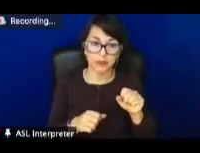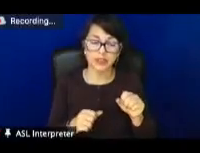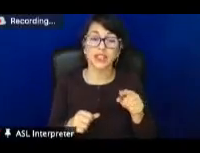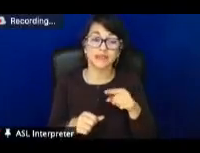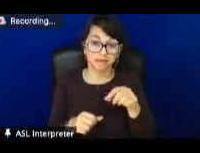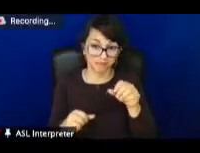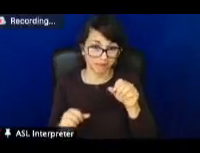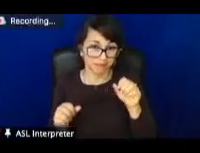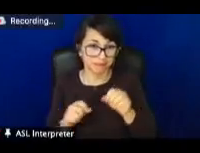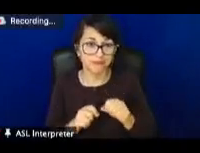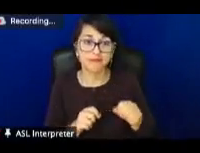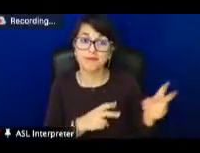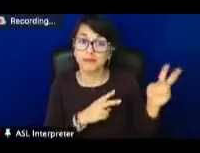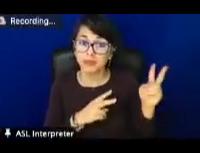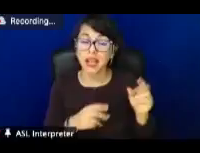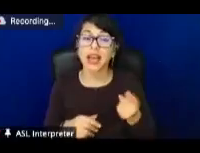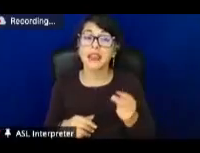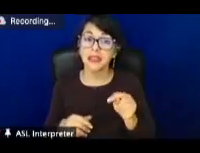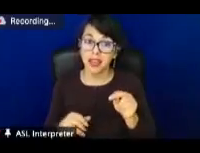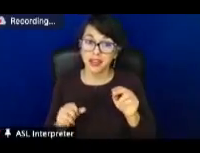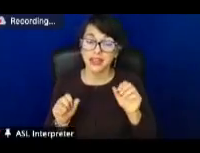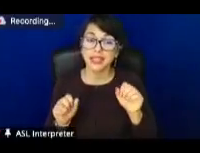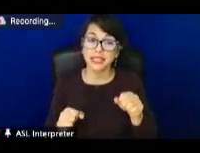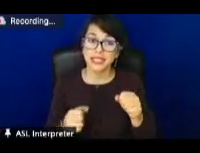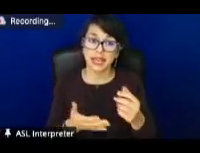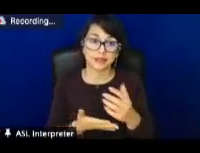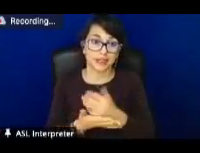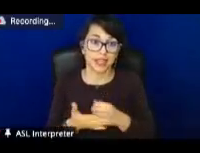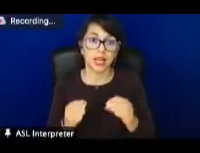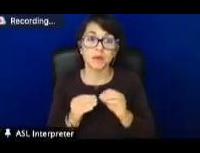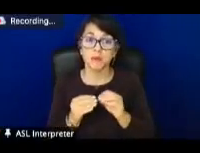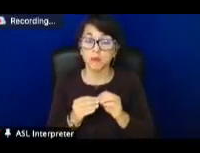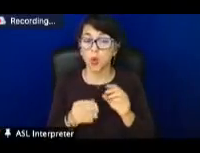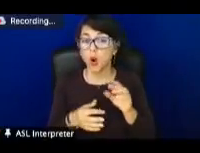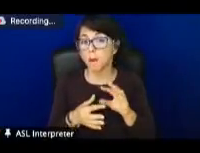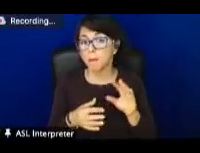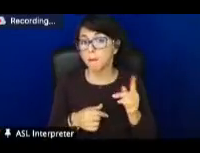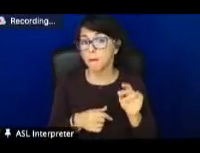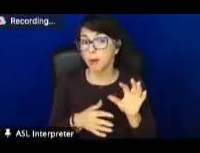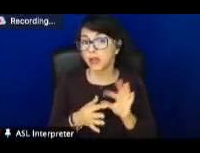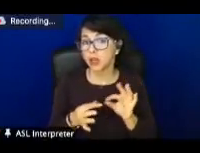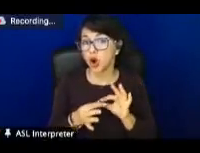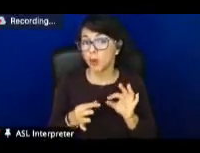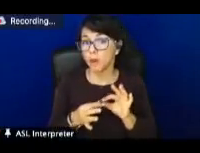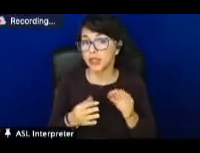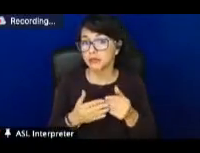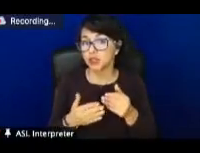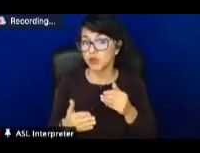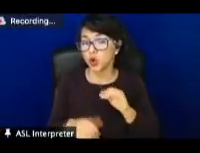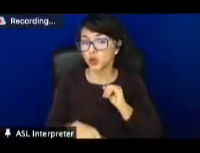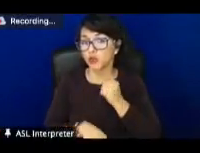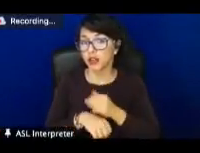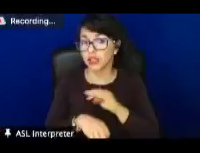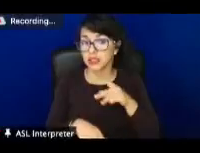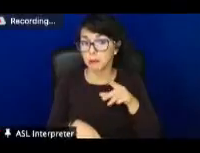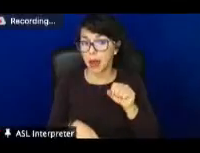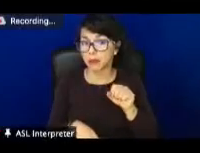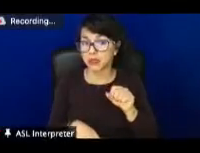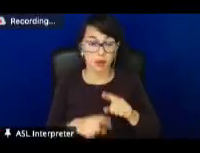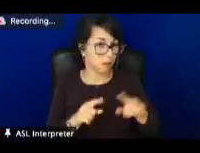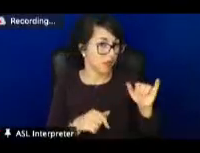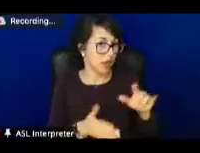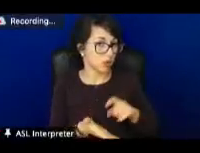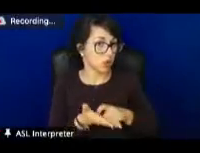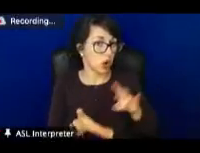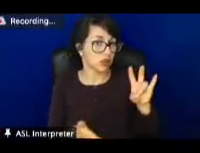So that would require another 7 days, right? That requires 7 days notice. And you're right, the 7 days is, you